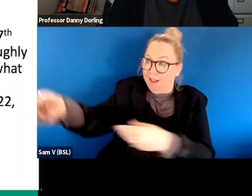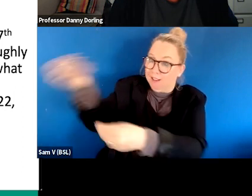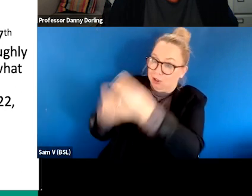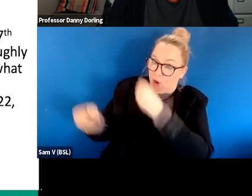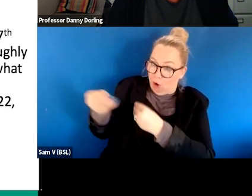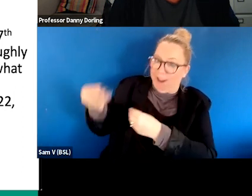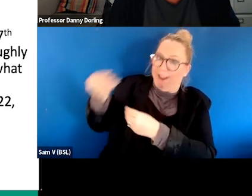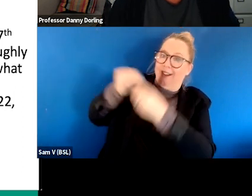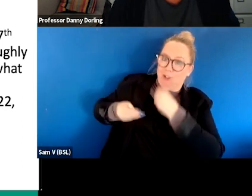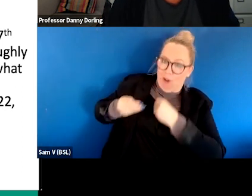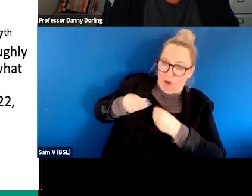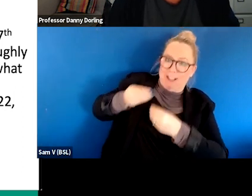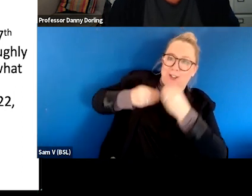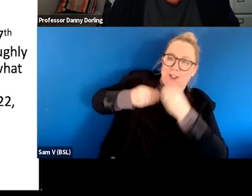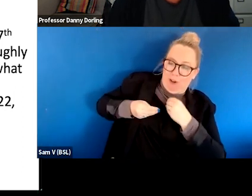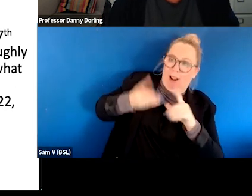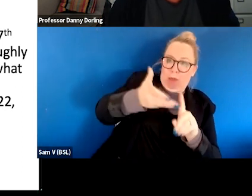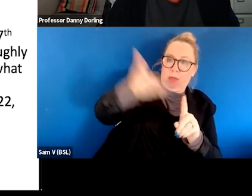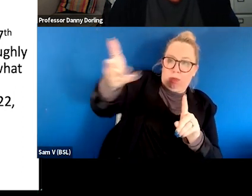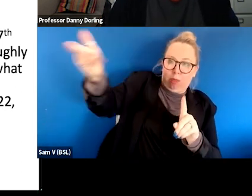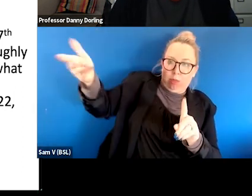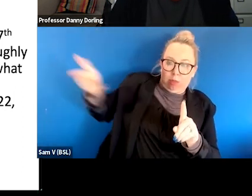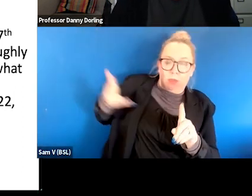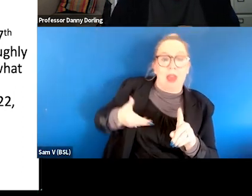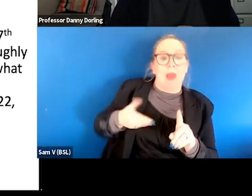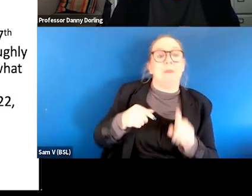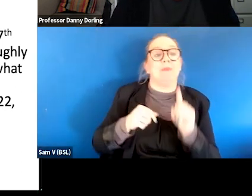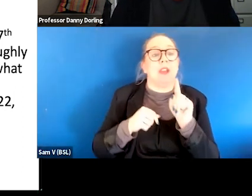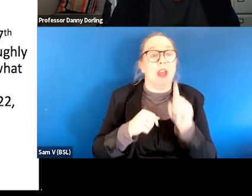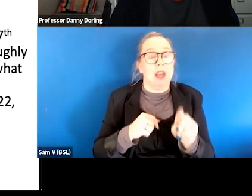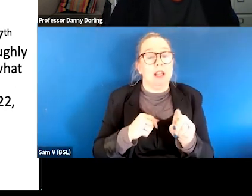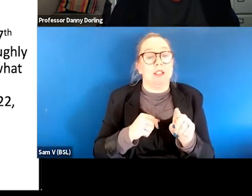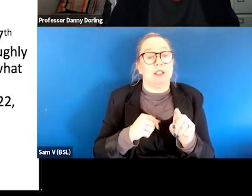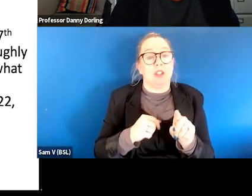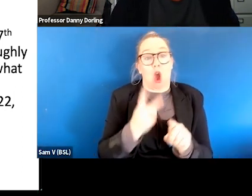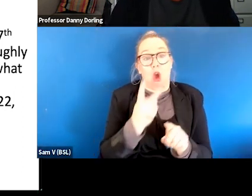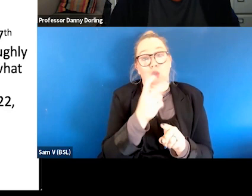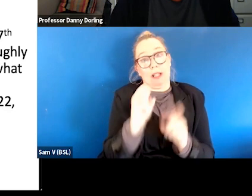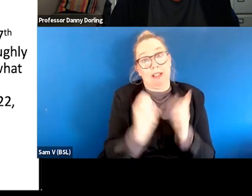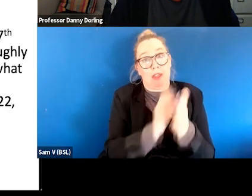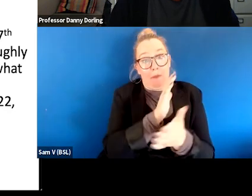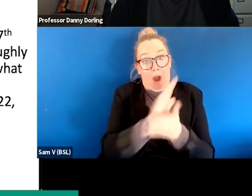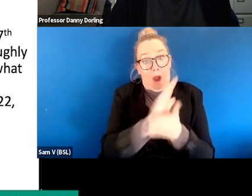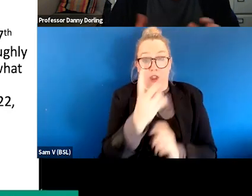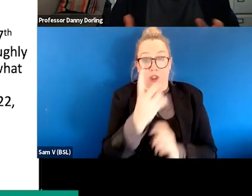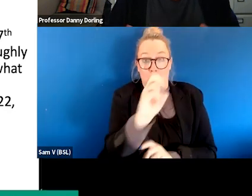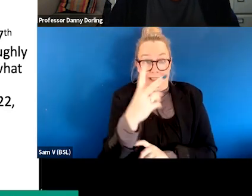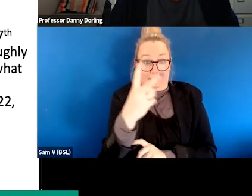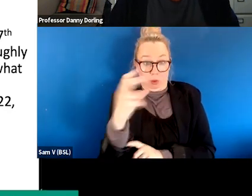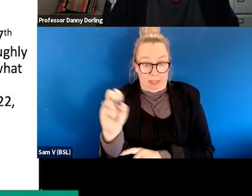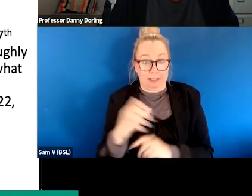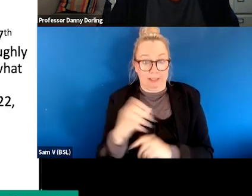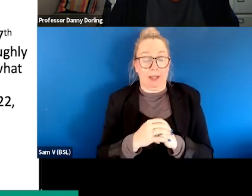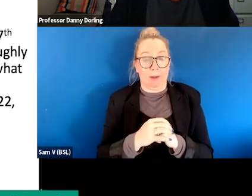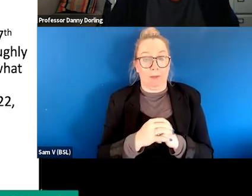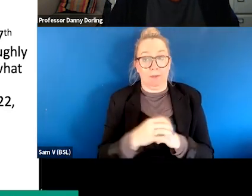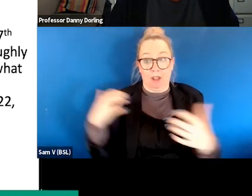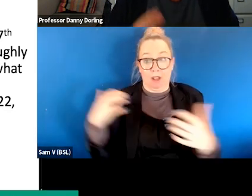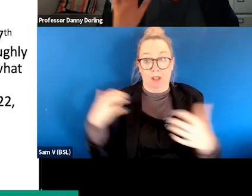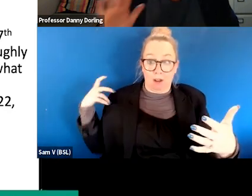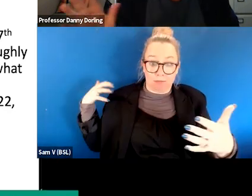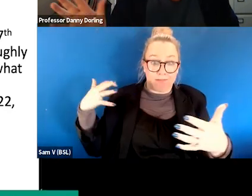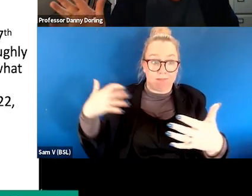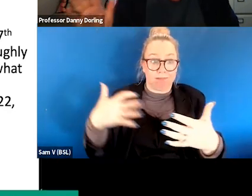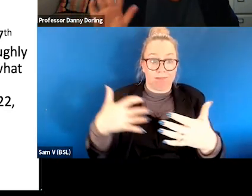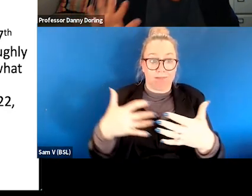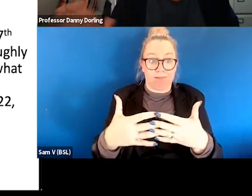know, in history of pandemics in the world, beginning on the 20th of March, 2020, and continuing at least to 27th of